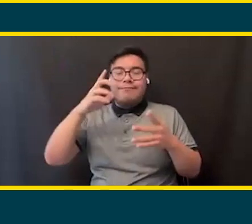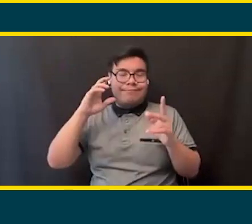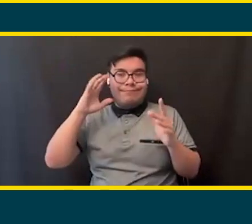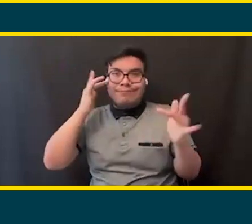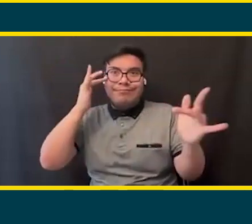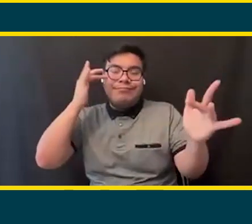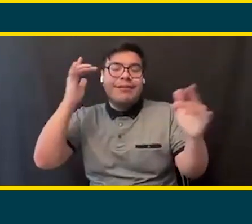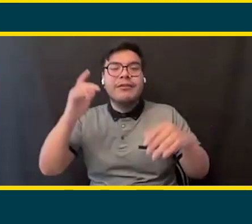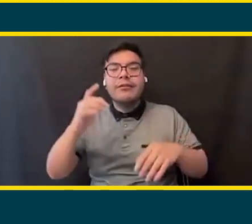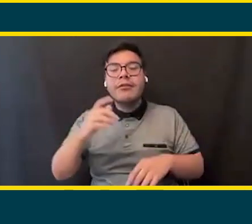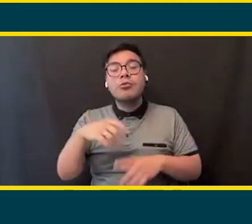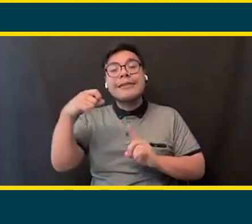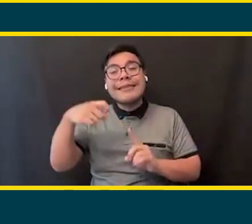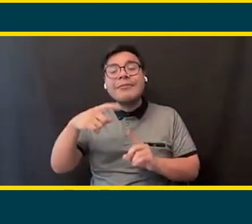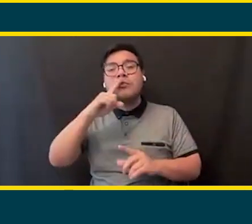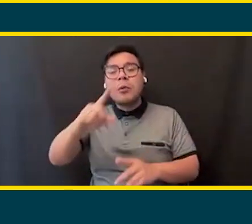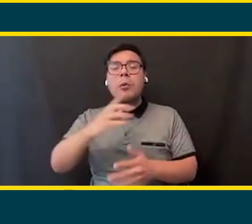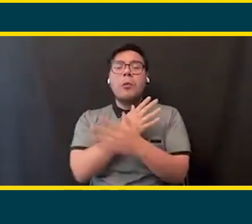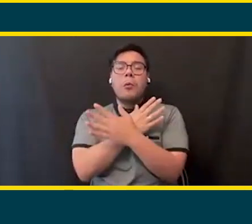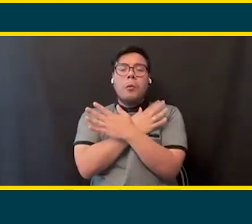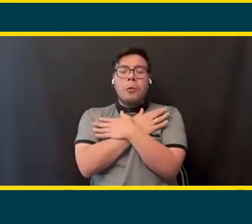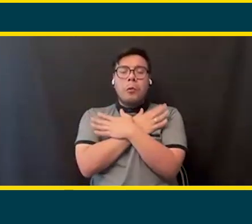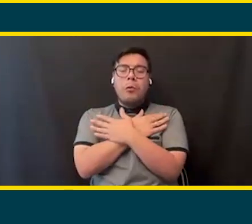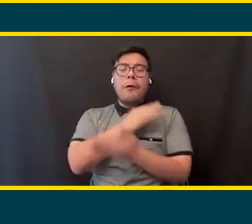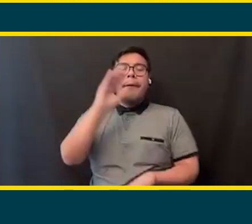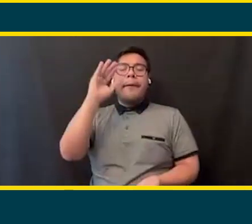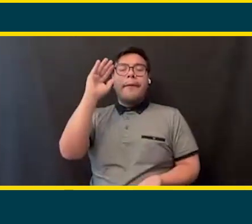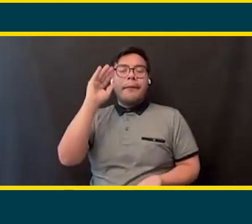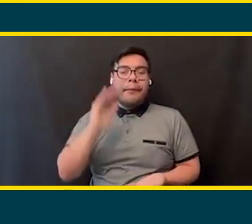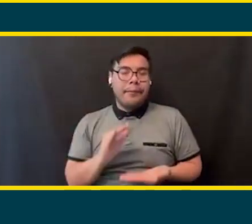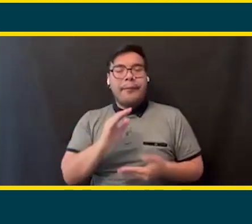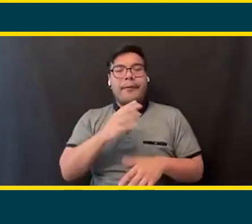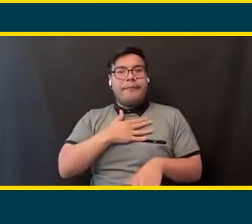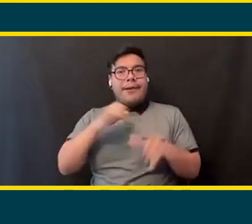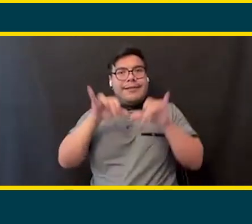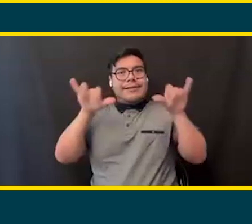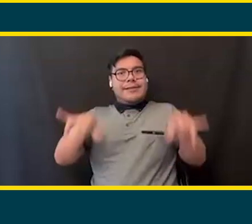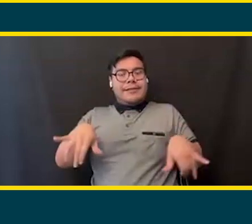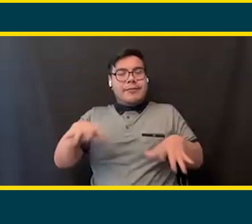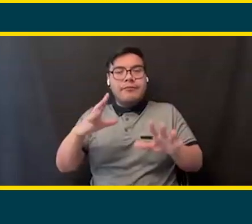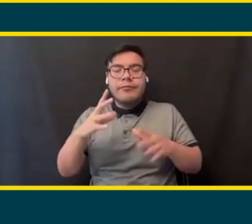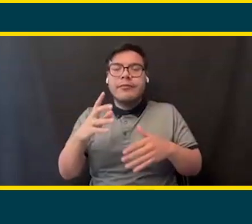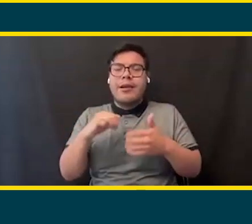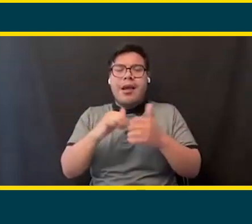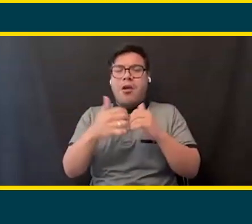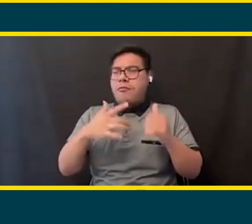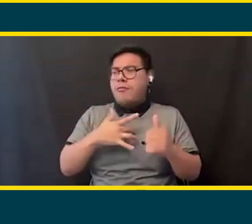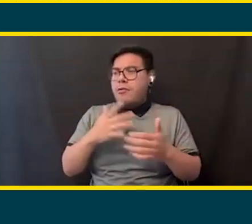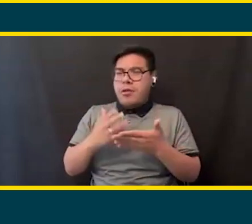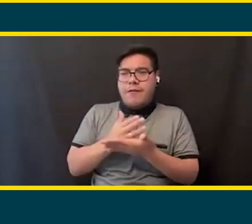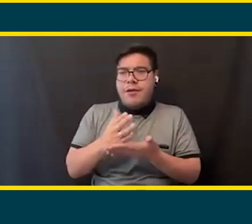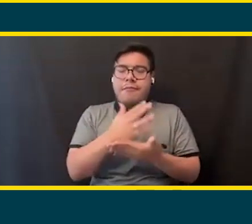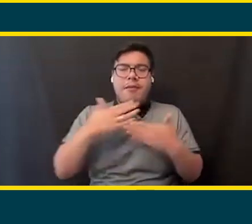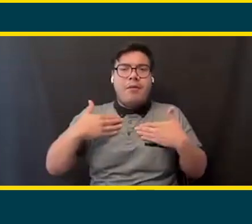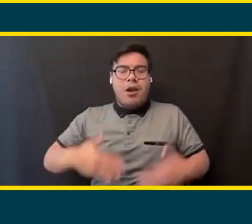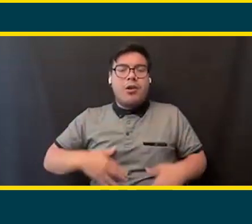soothe my nervous system and get me through situations. It's how I move stuff through my body when I'm overwhelmed, when I'm dysregulated, to